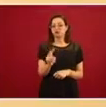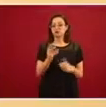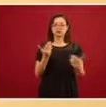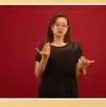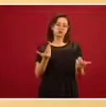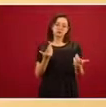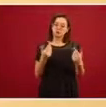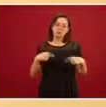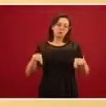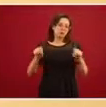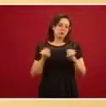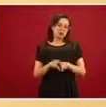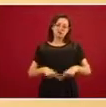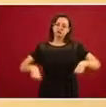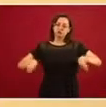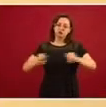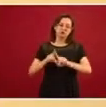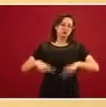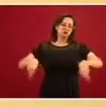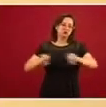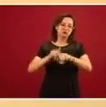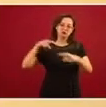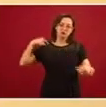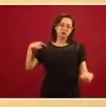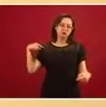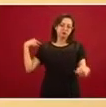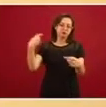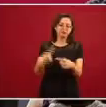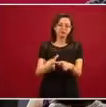citizen is, the more likely they are to